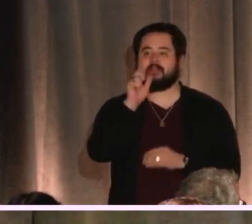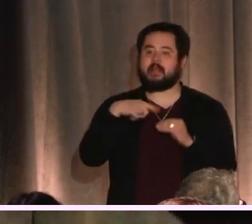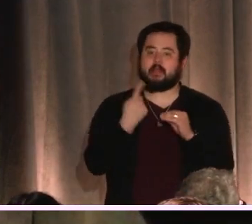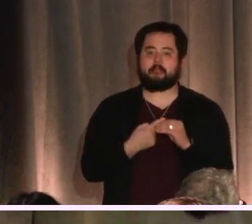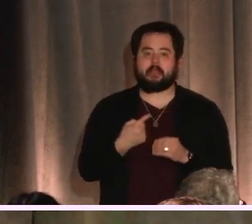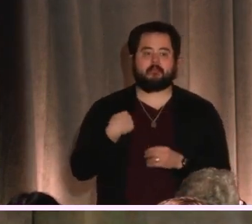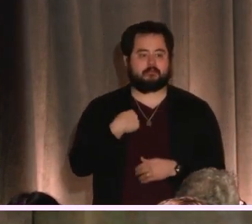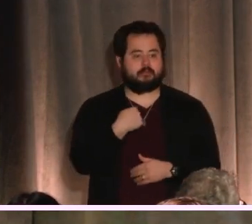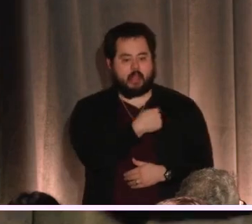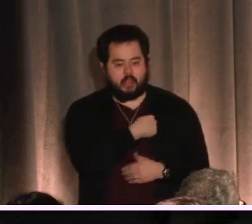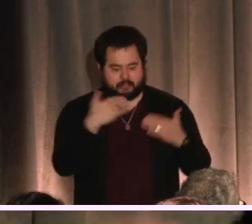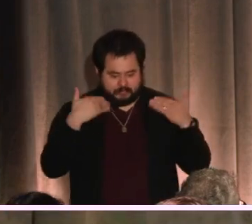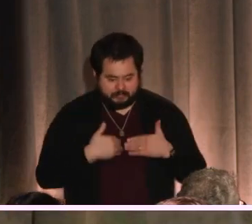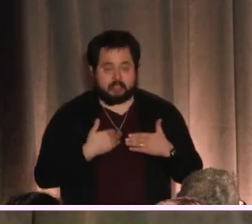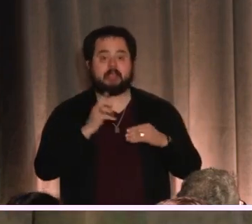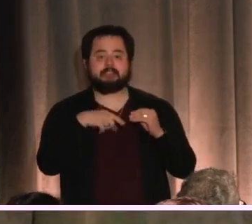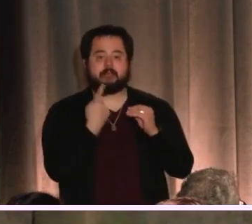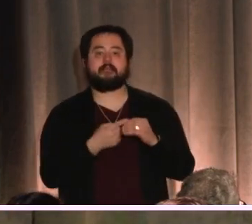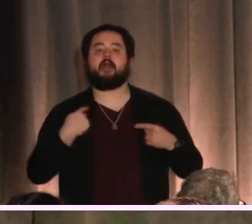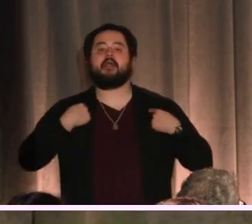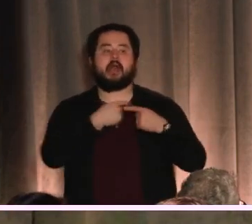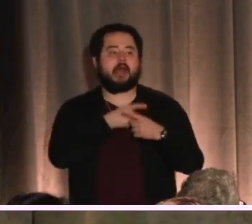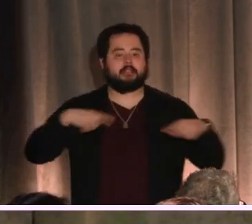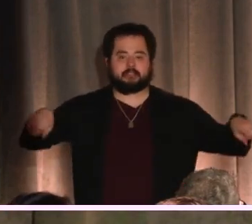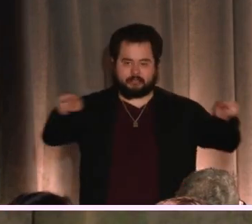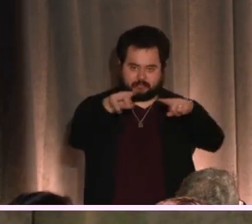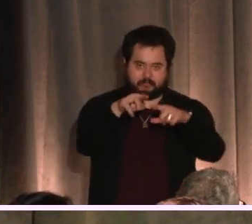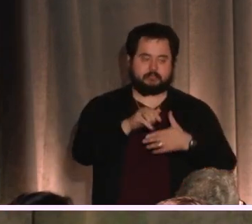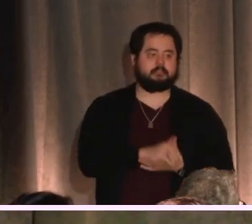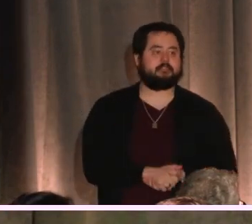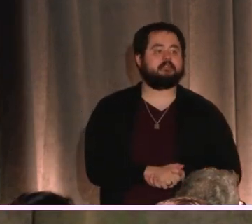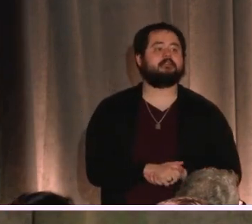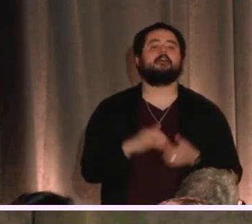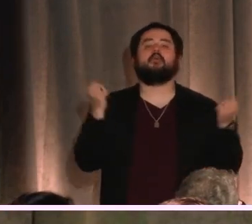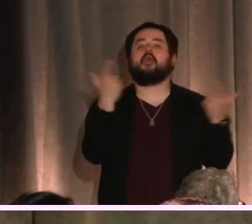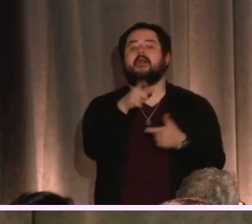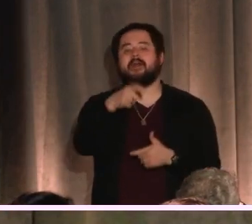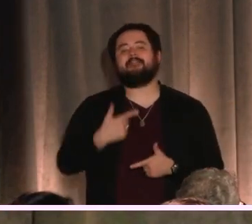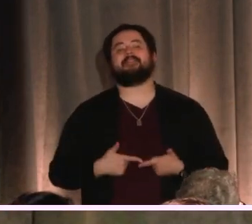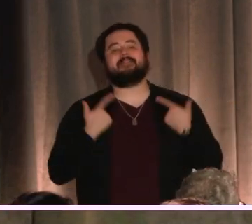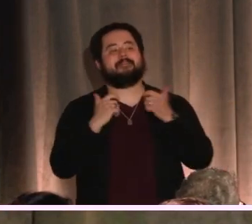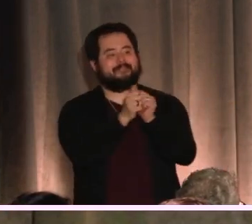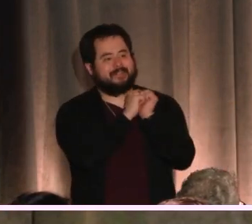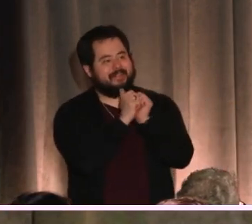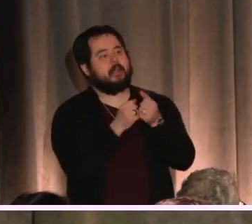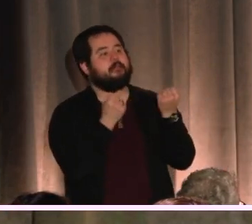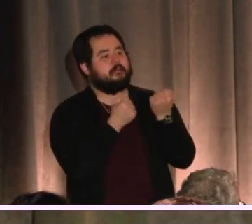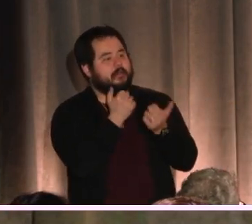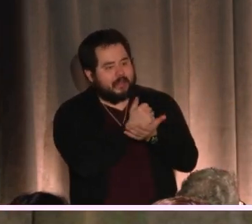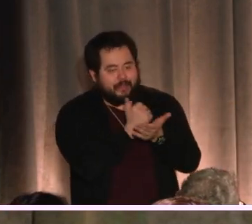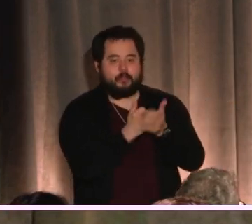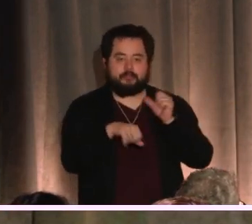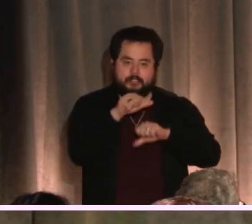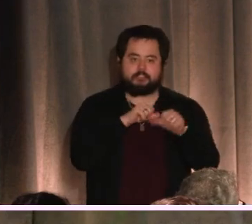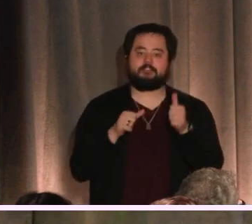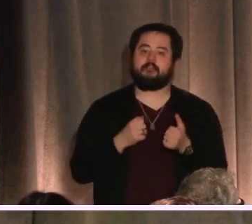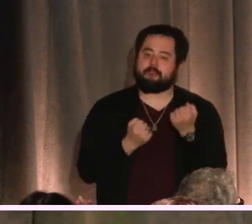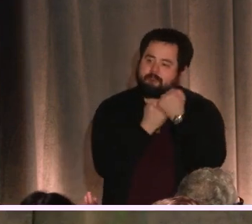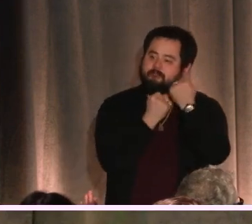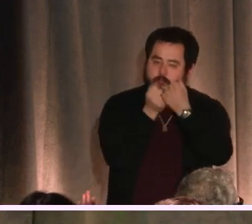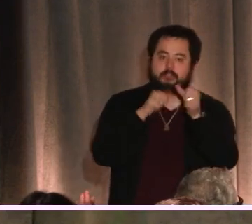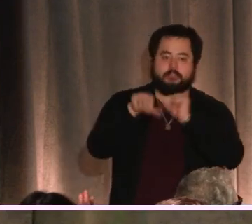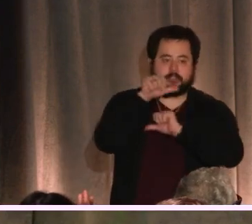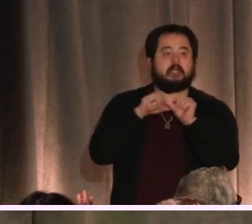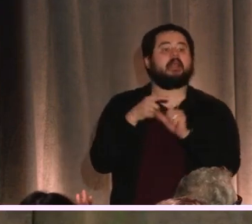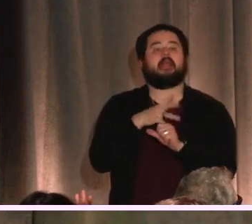about us. It's about us. We all have to live together and help each other and hold each other up. And I